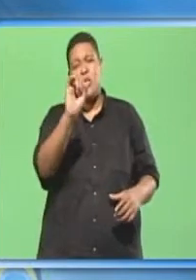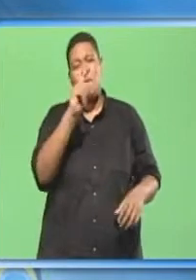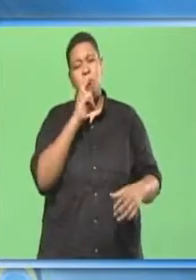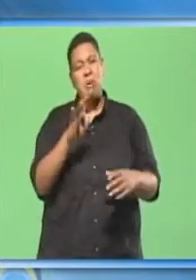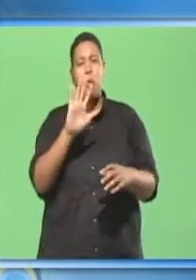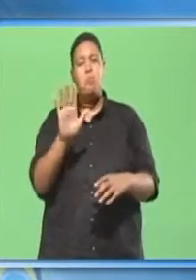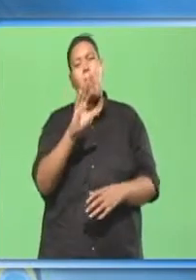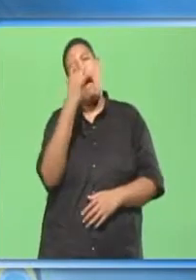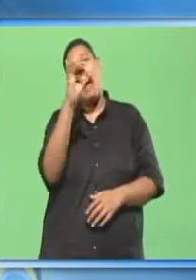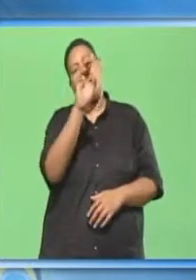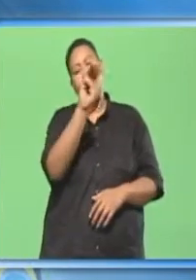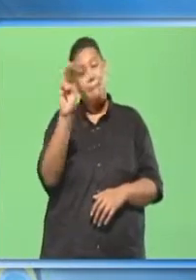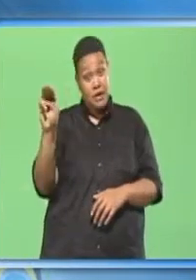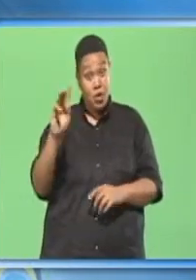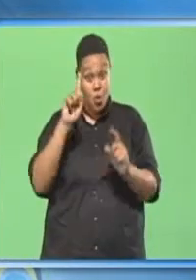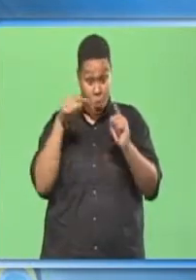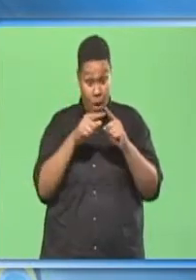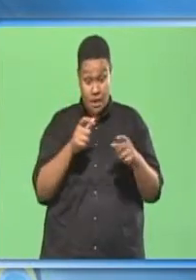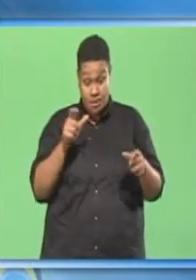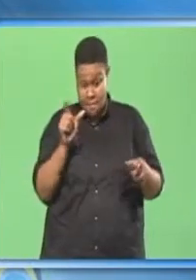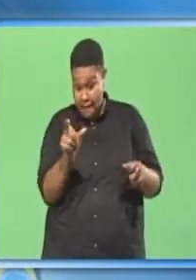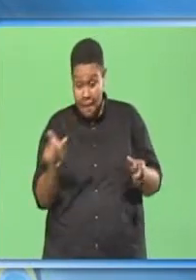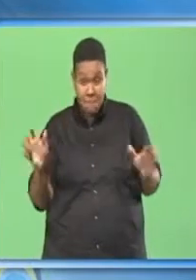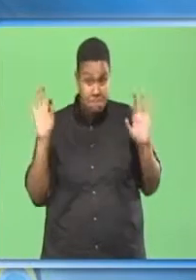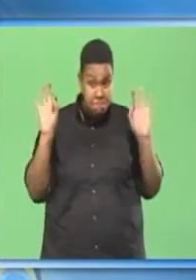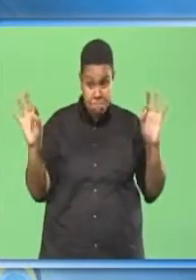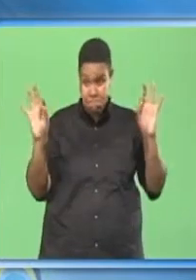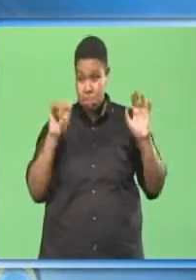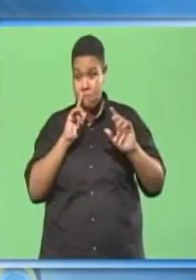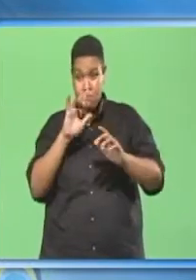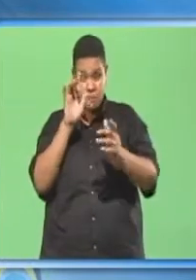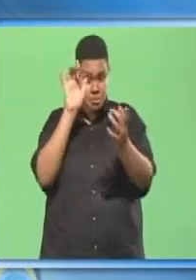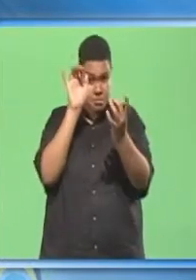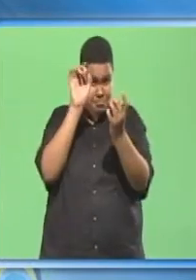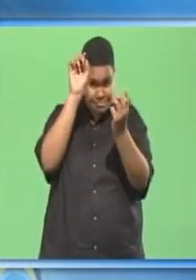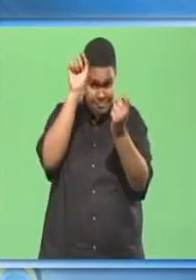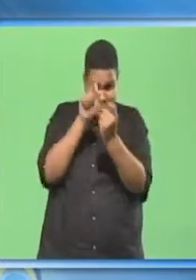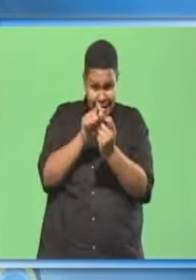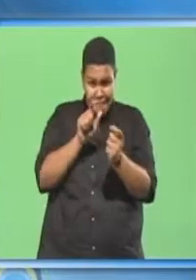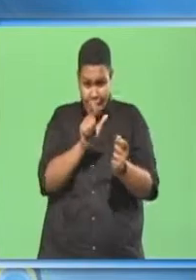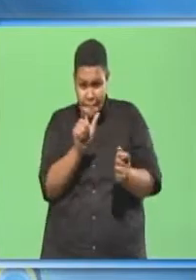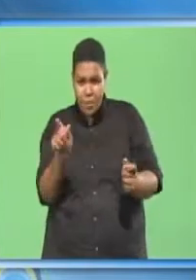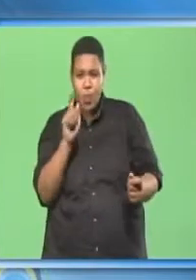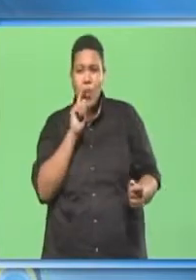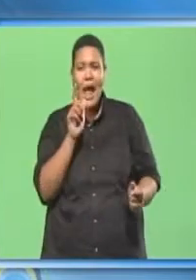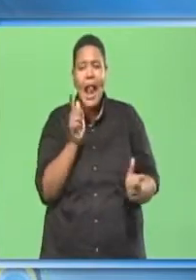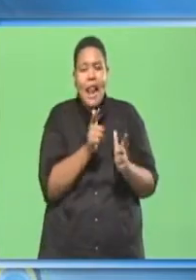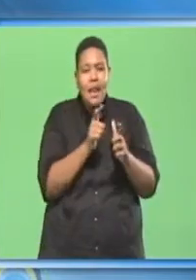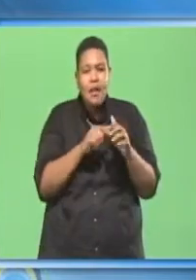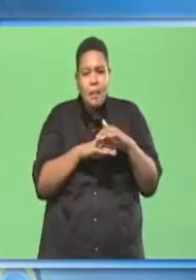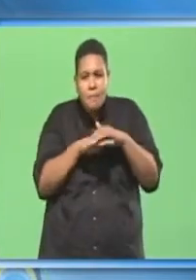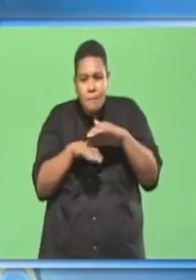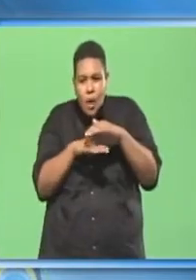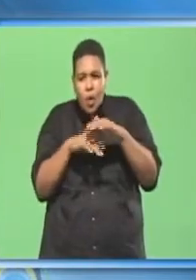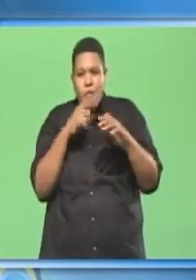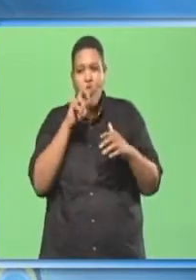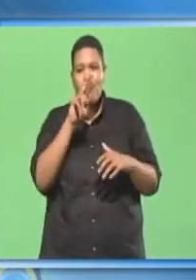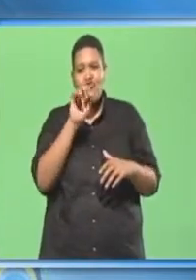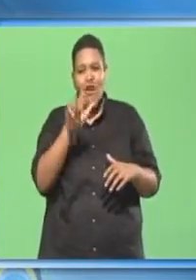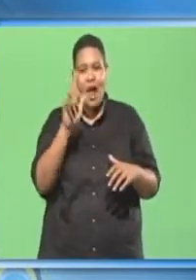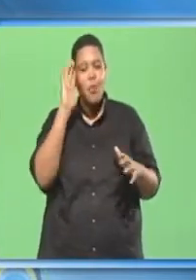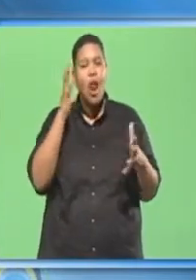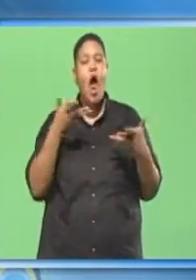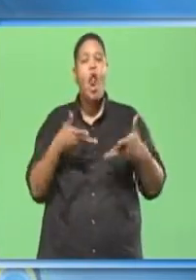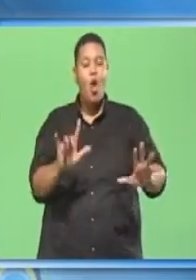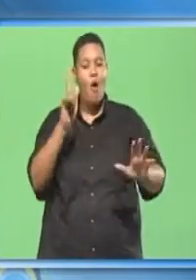than 18 mm, so when the buttons are inserted in the groove, it will be set slightly below the top of the rail. This will